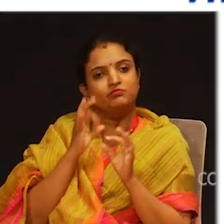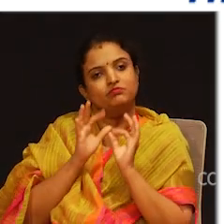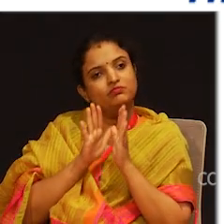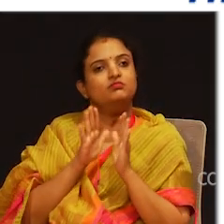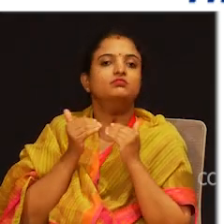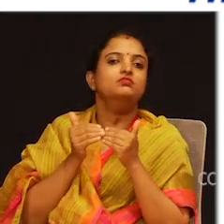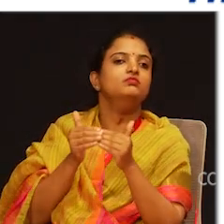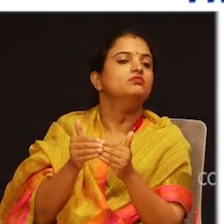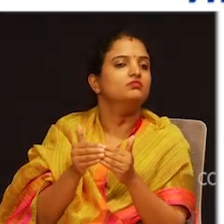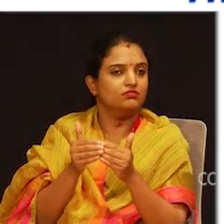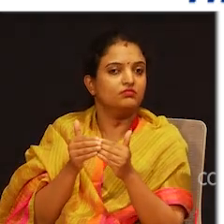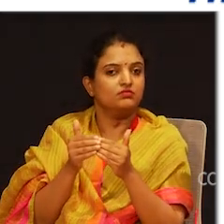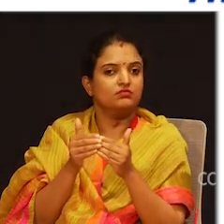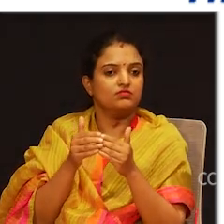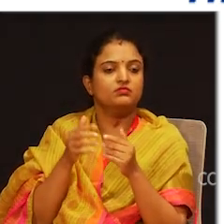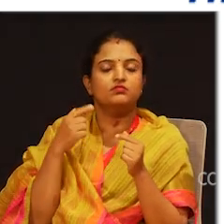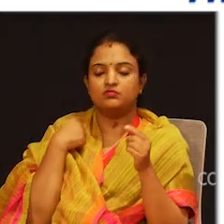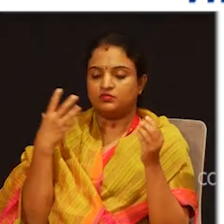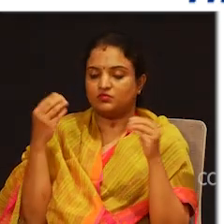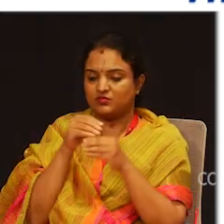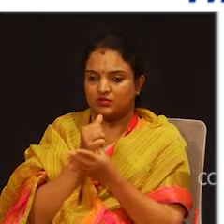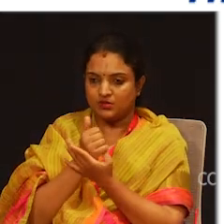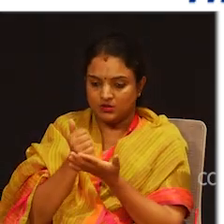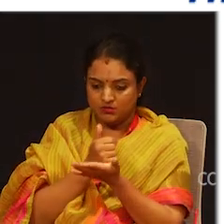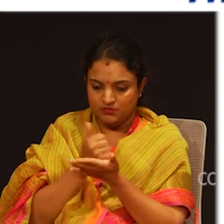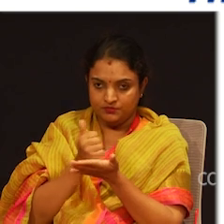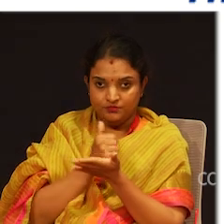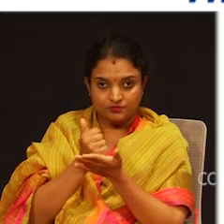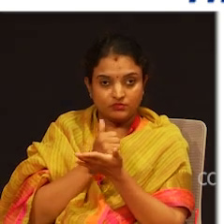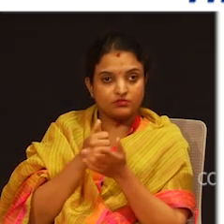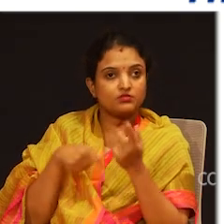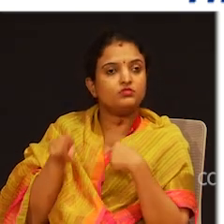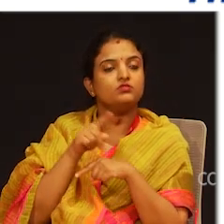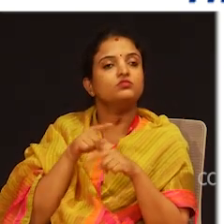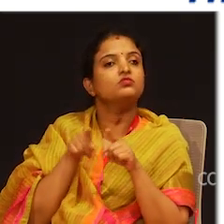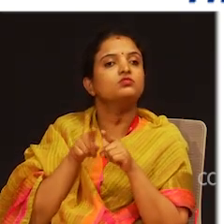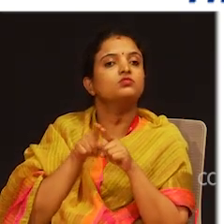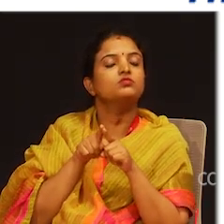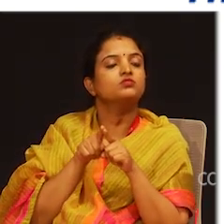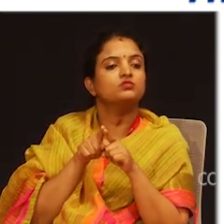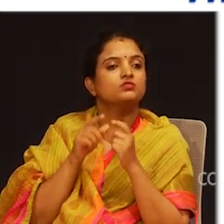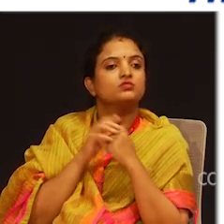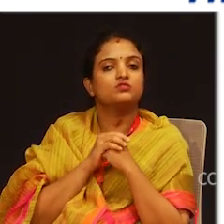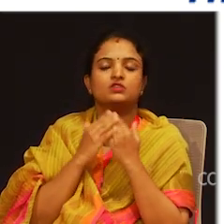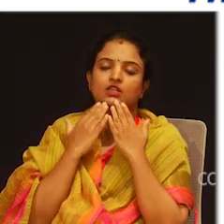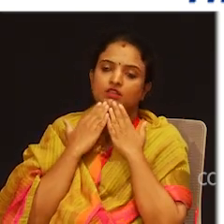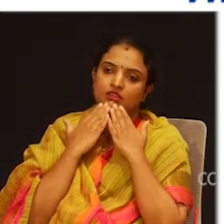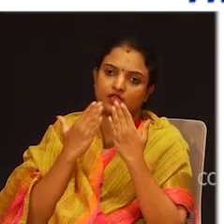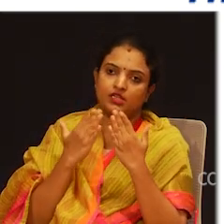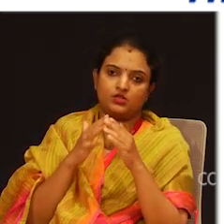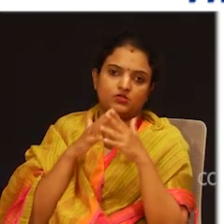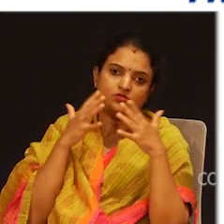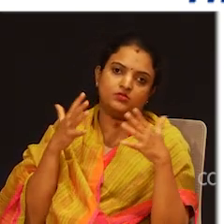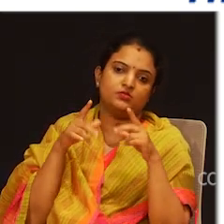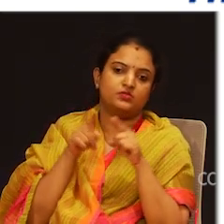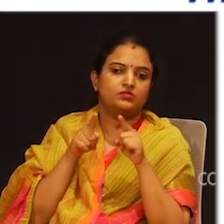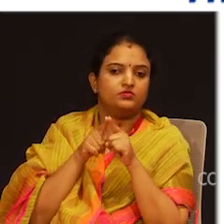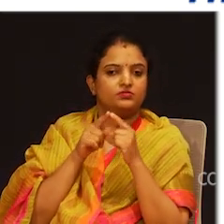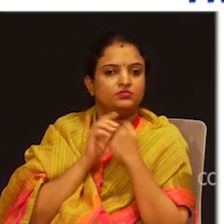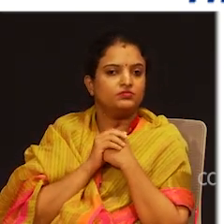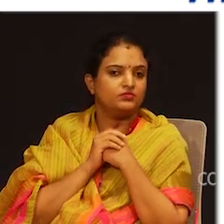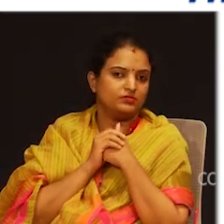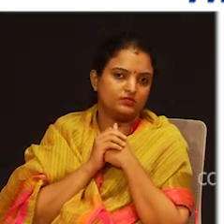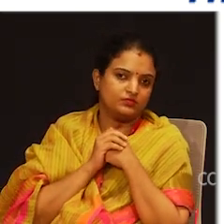These core ideas, when put into practice, will be of benefit for all. Thank you so much for these insights once again,